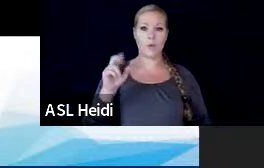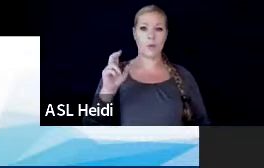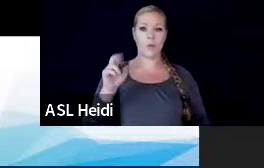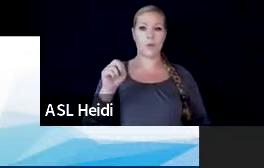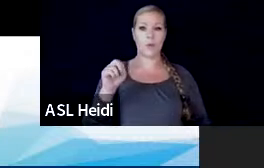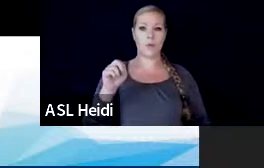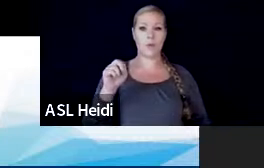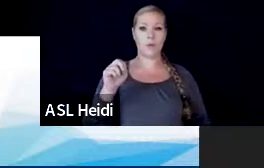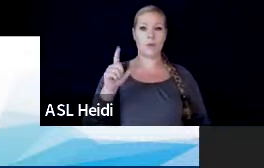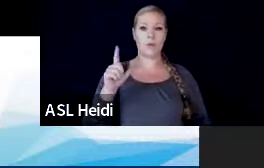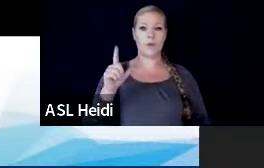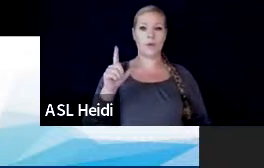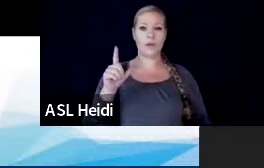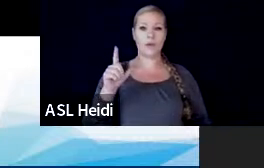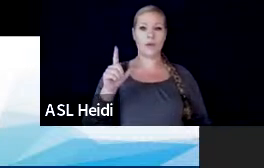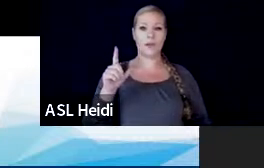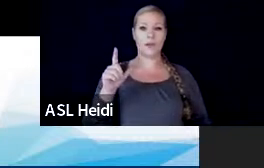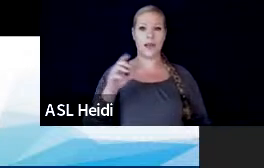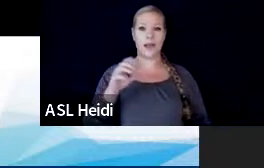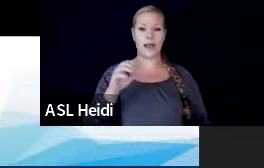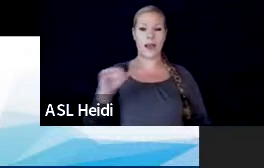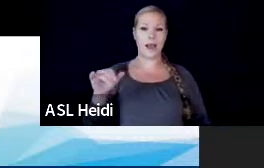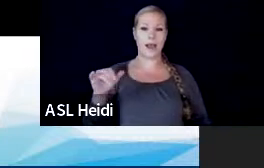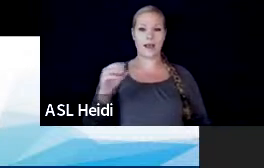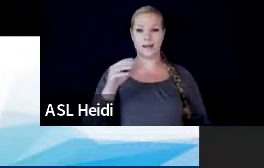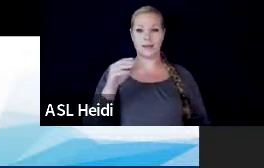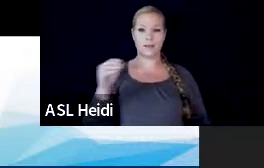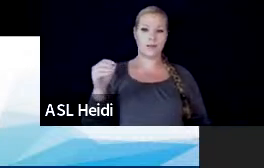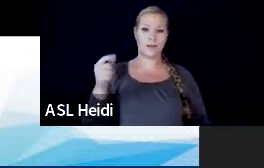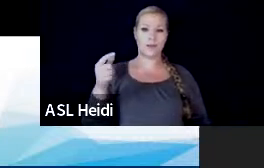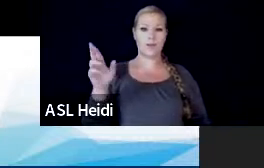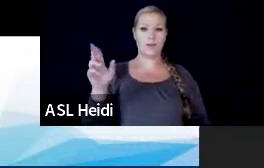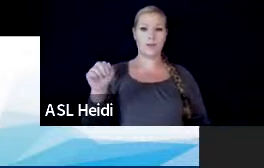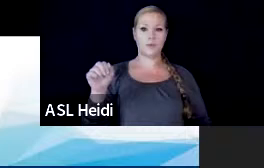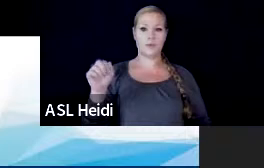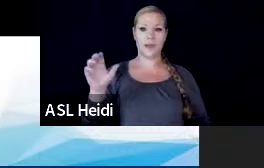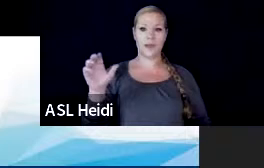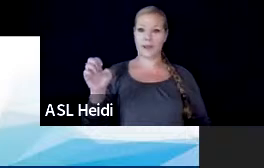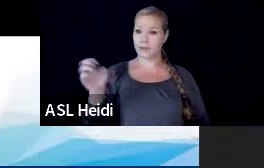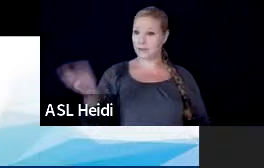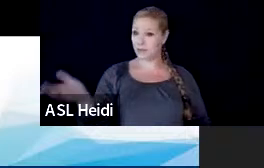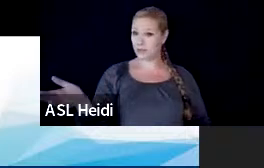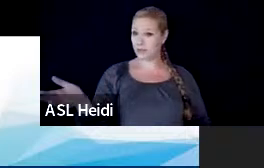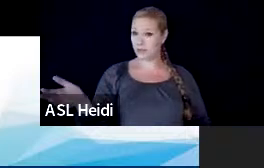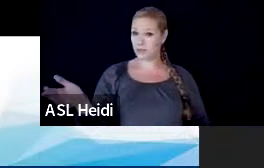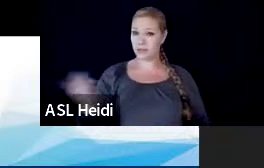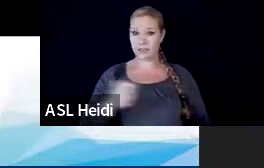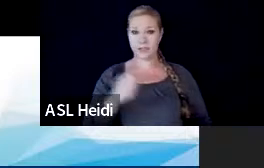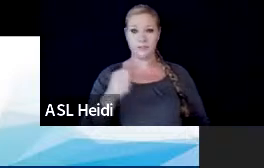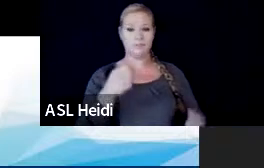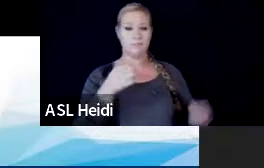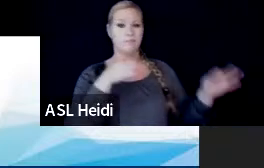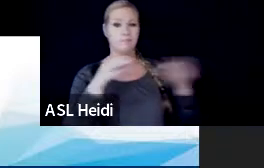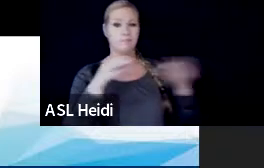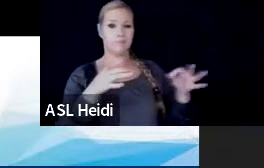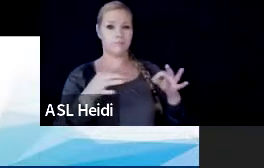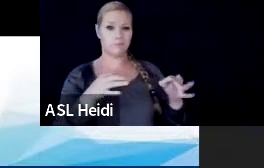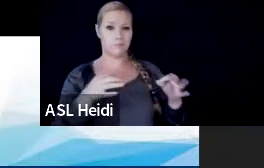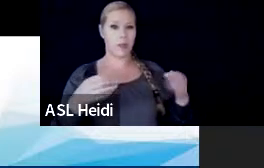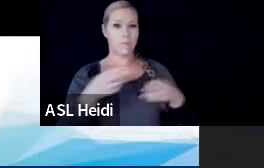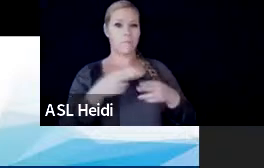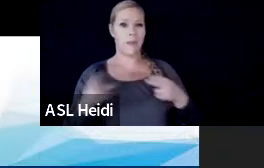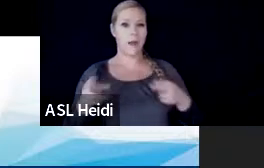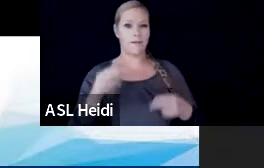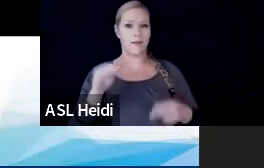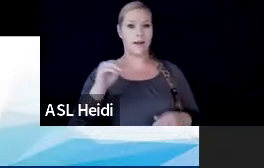Hi. Thanks, to- Johnell. To give us an update and an overview of the partner conditions on the modified LPA. So Grace